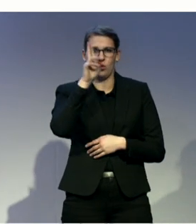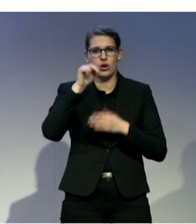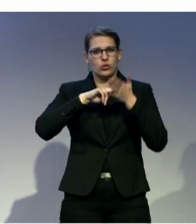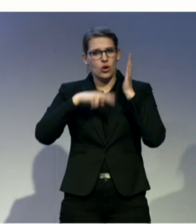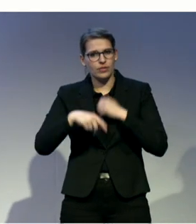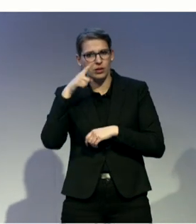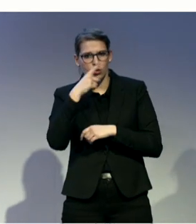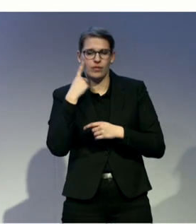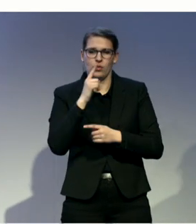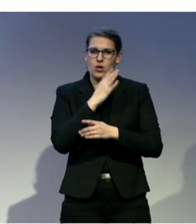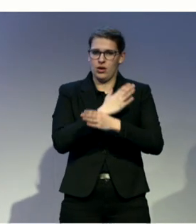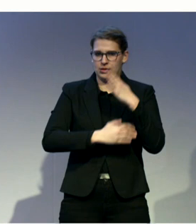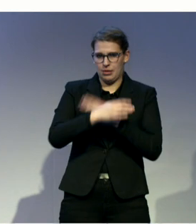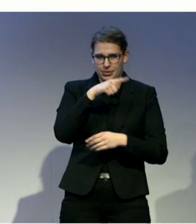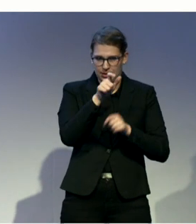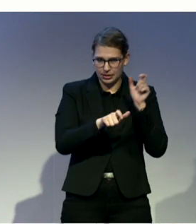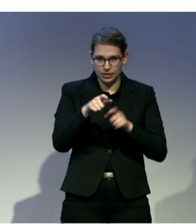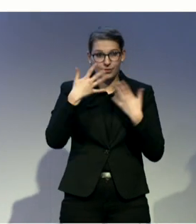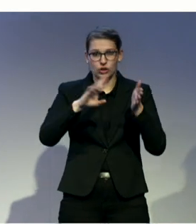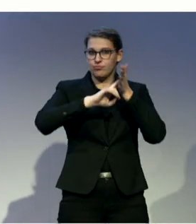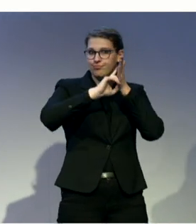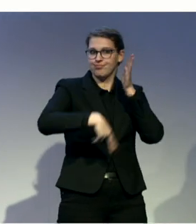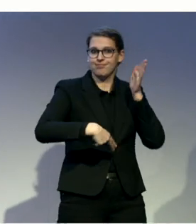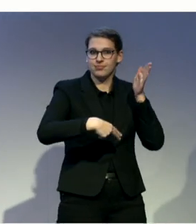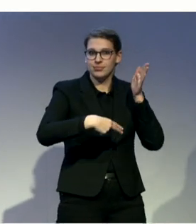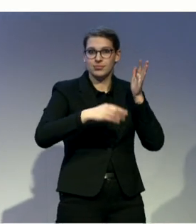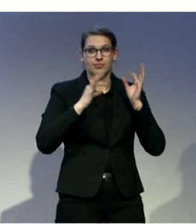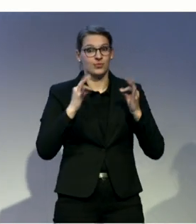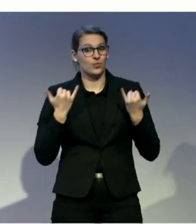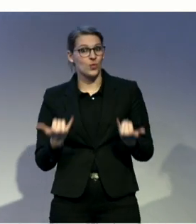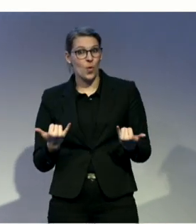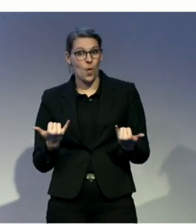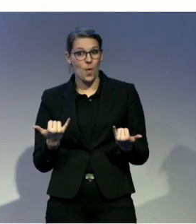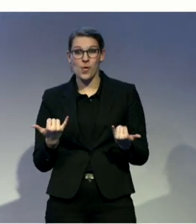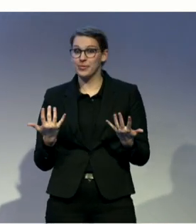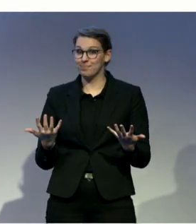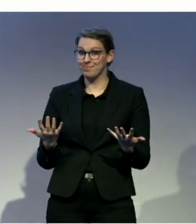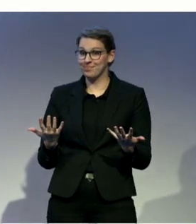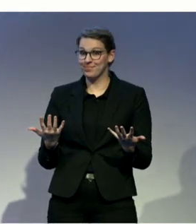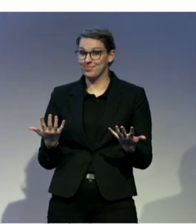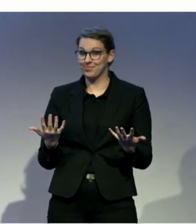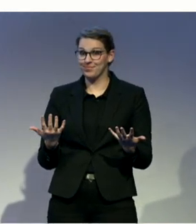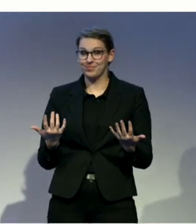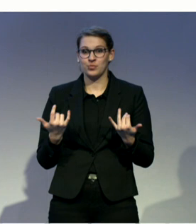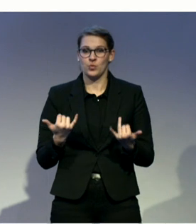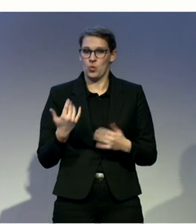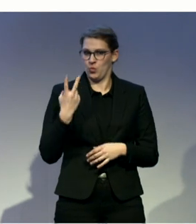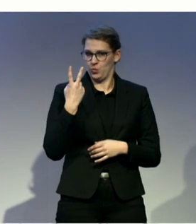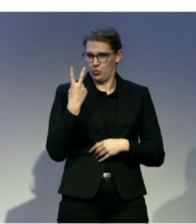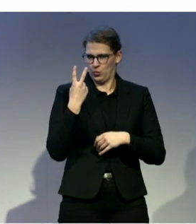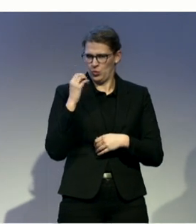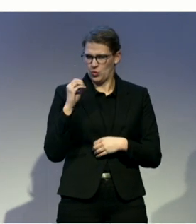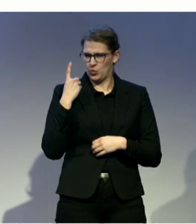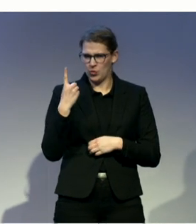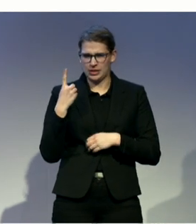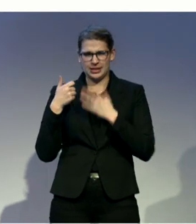they will seek for us, for our team, and now we are together. And in 2016, government gave very